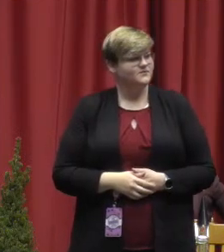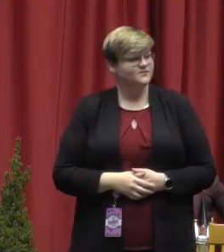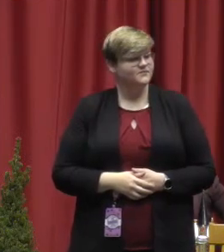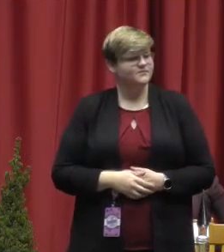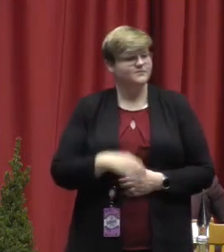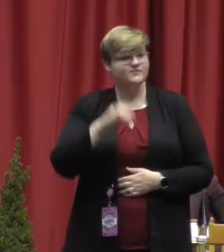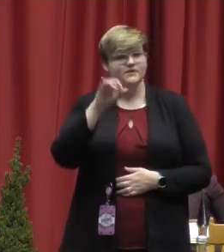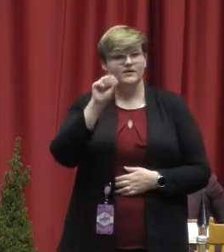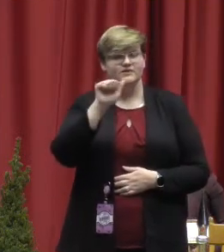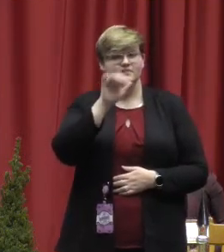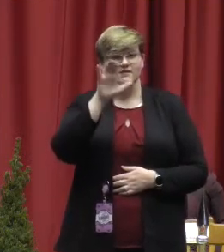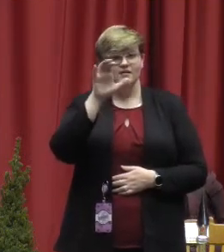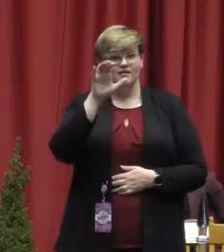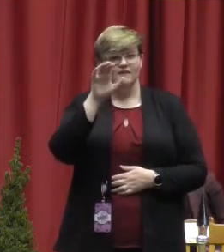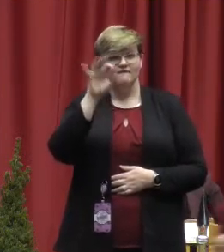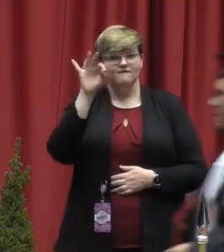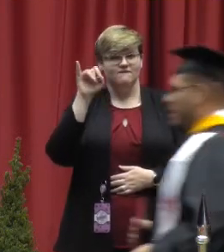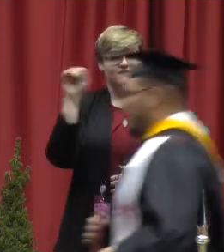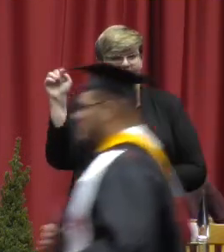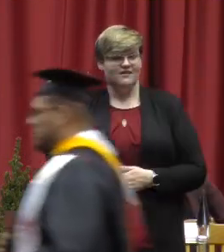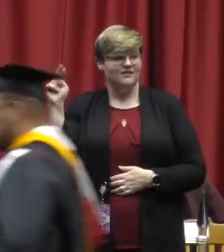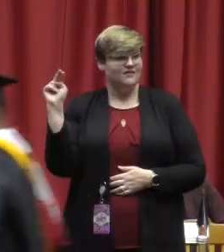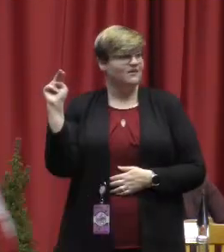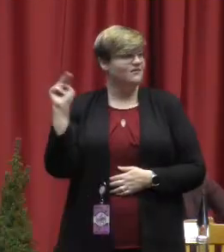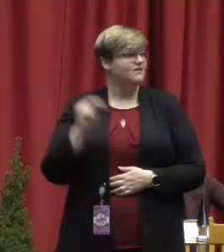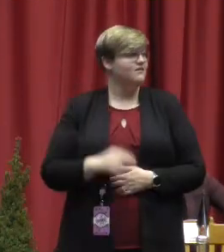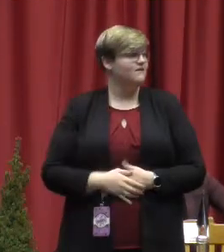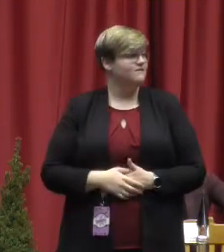Isaac Finn,